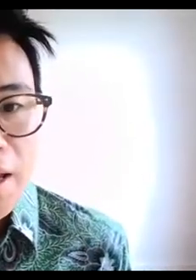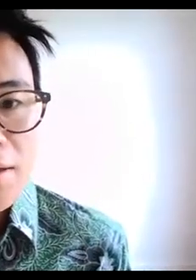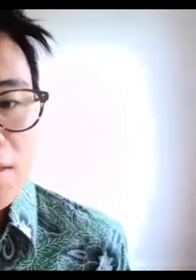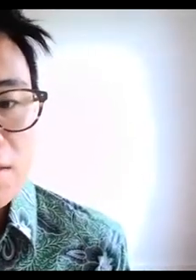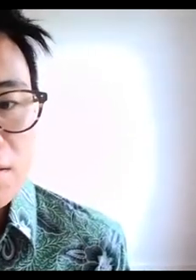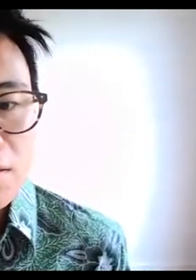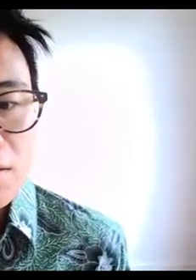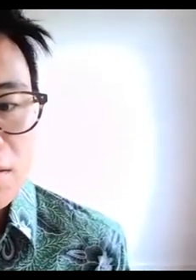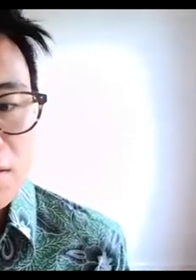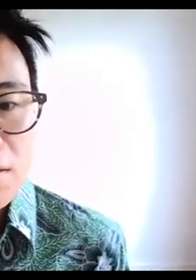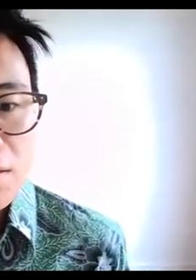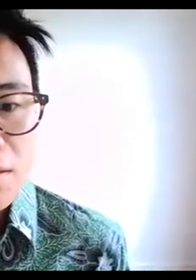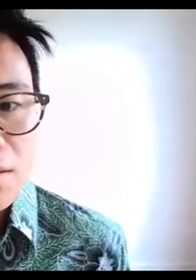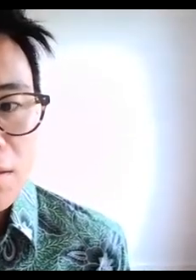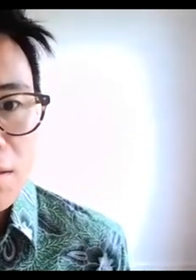Yes.